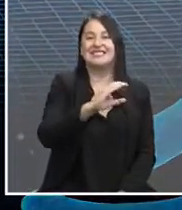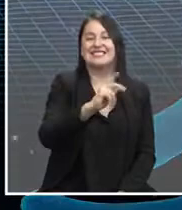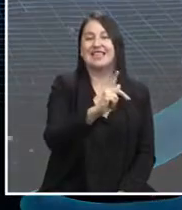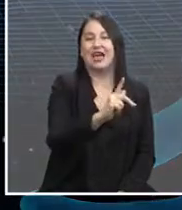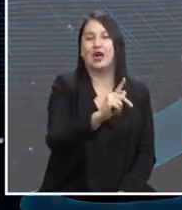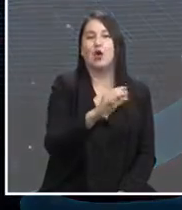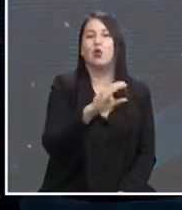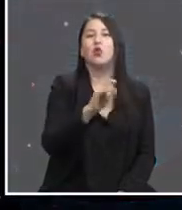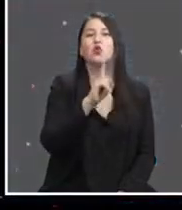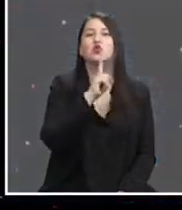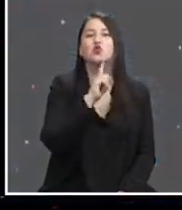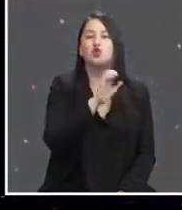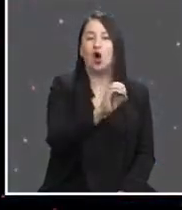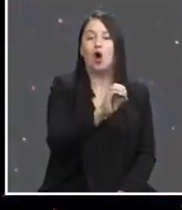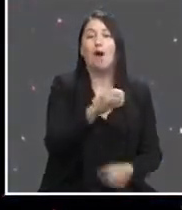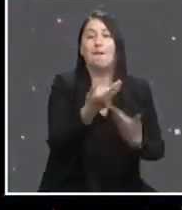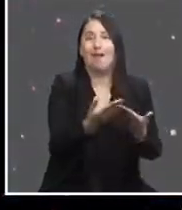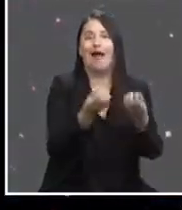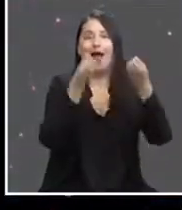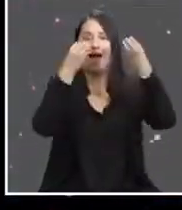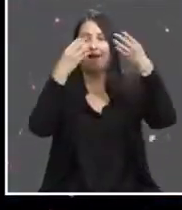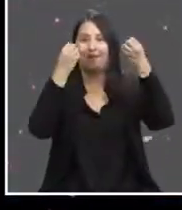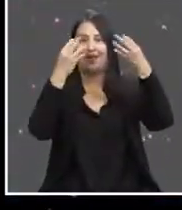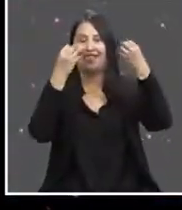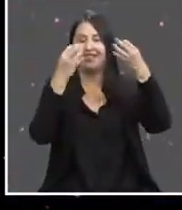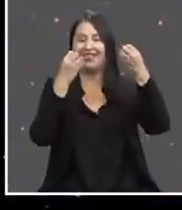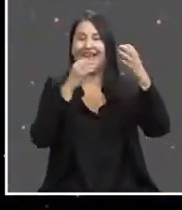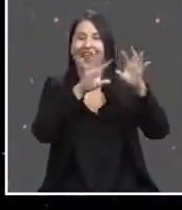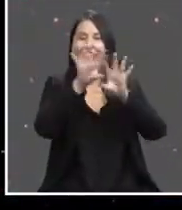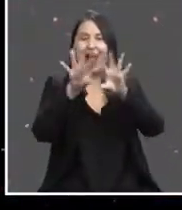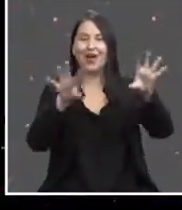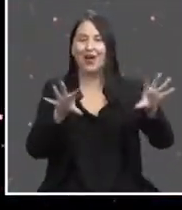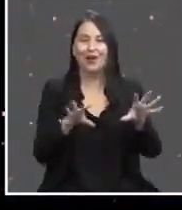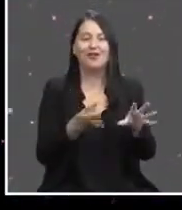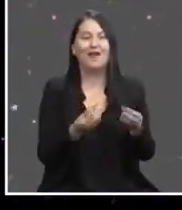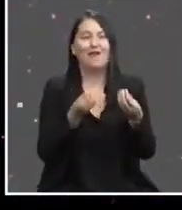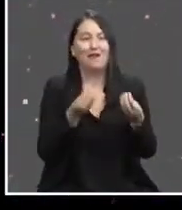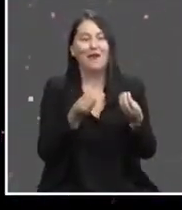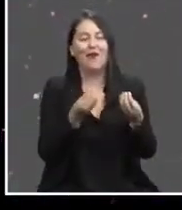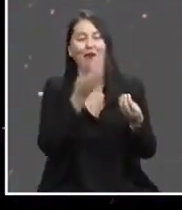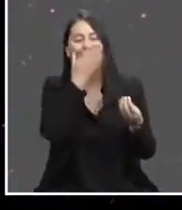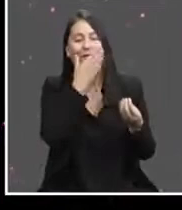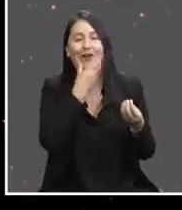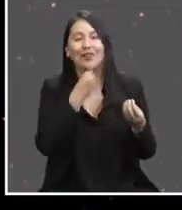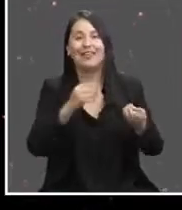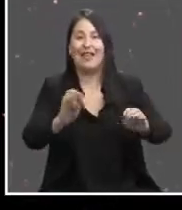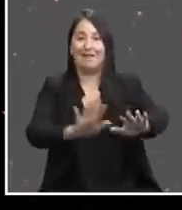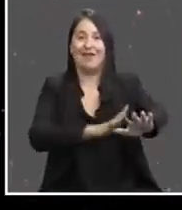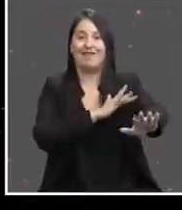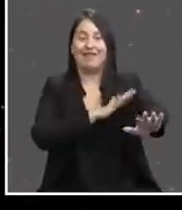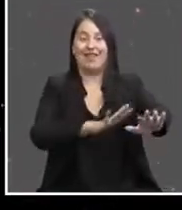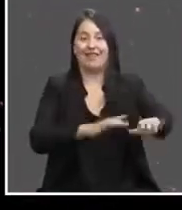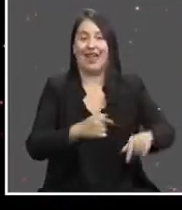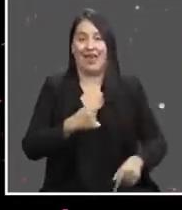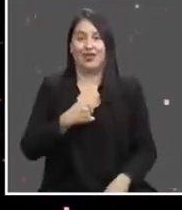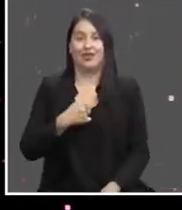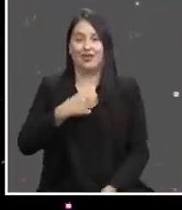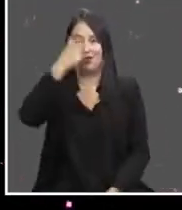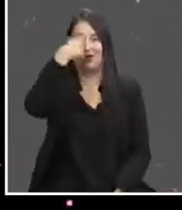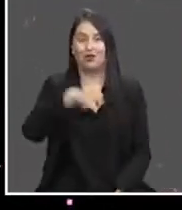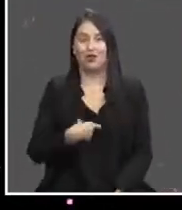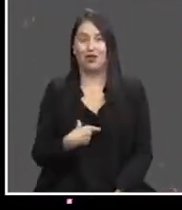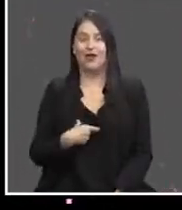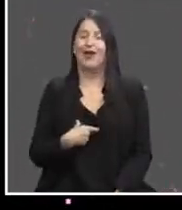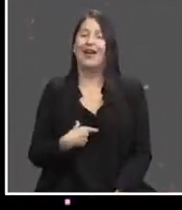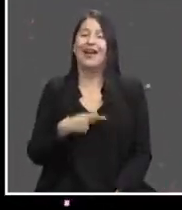deep ocean. And this is the Co who developed a love of wild places, hiking in the rugged mountains or